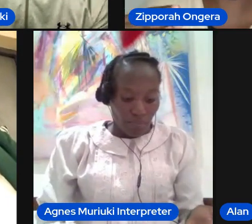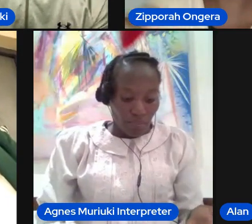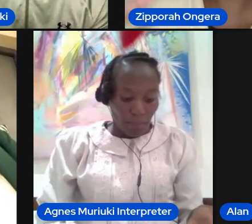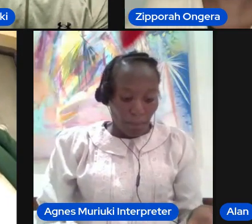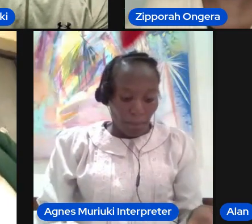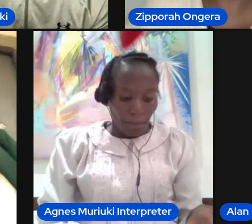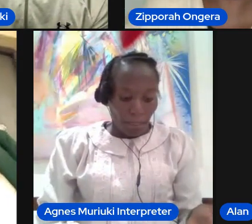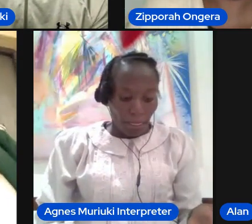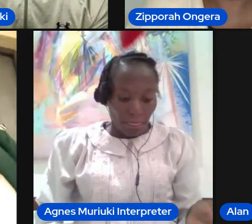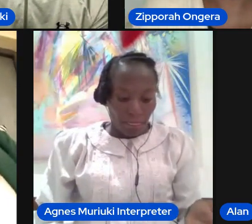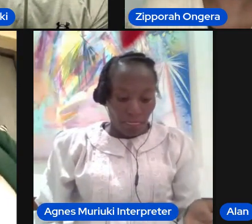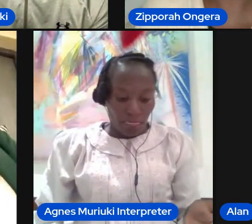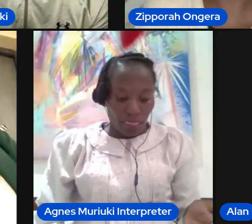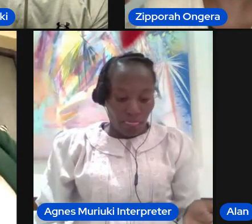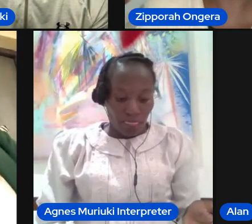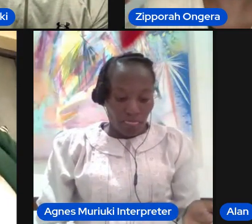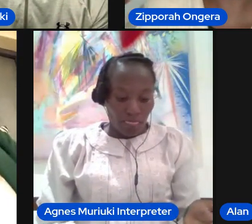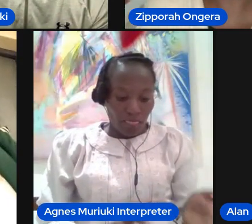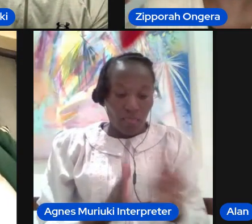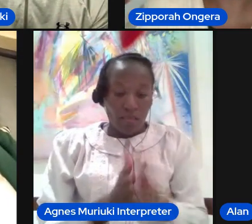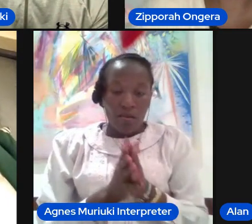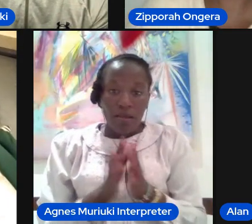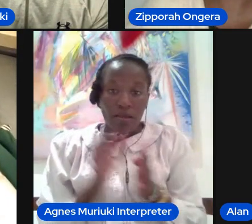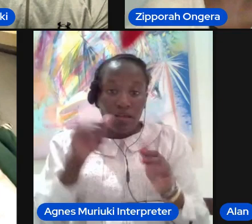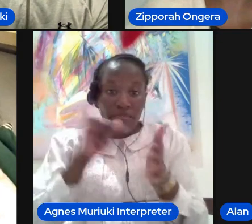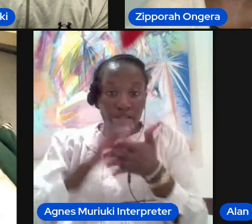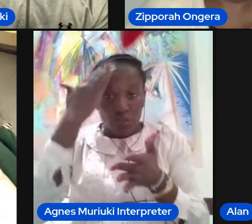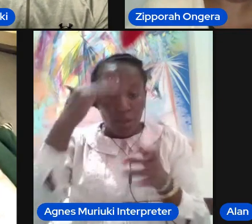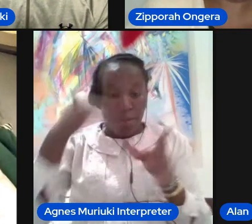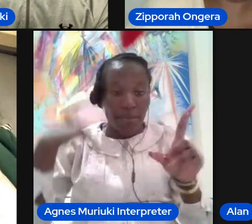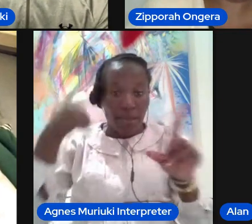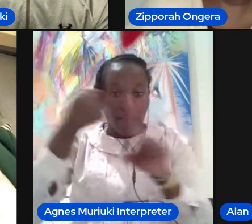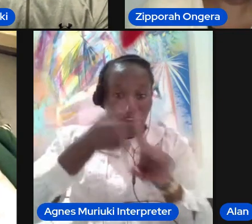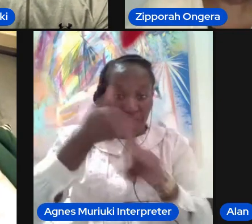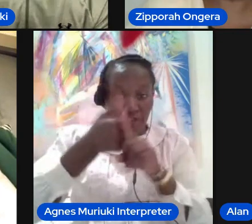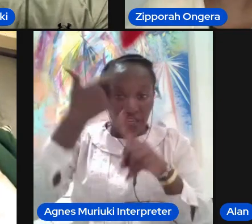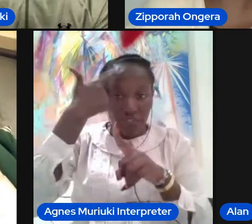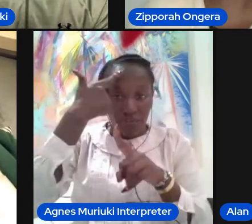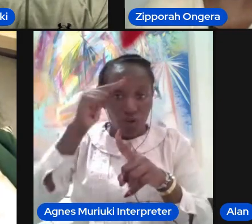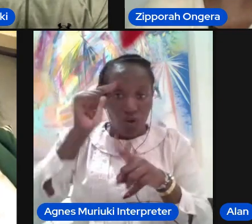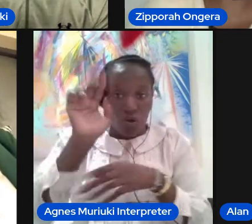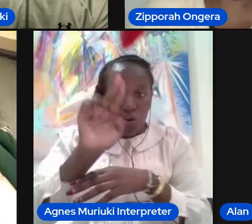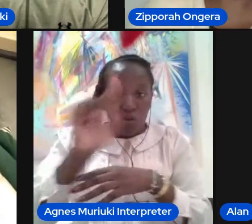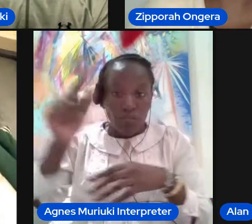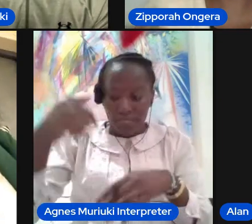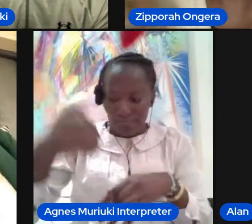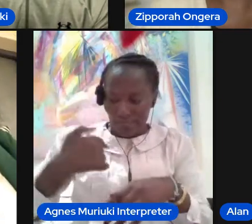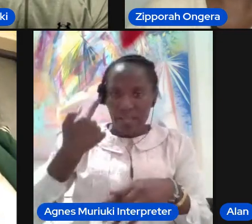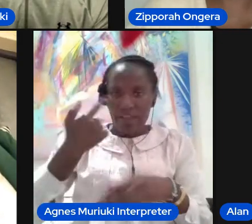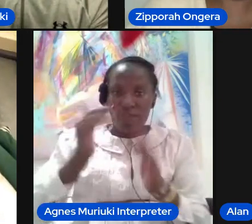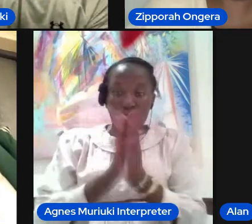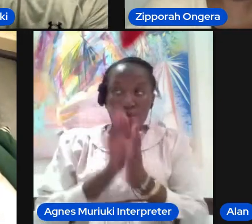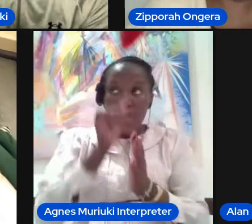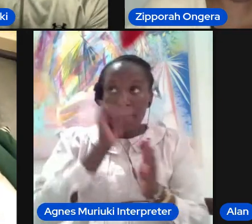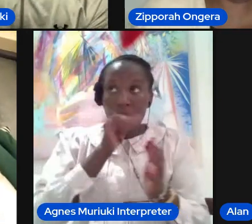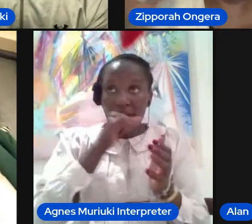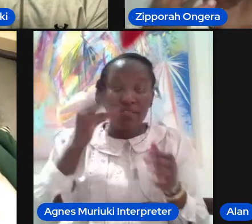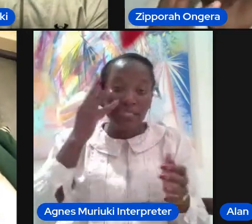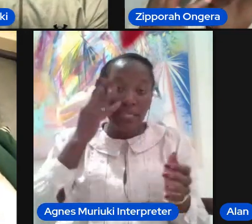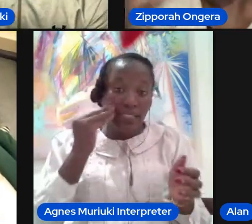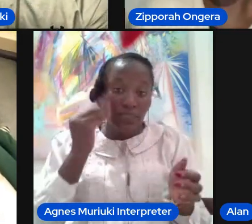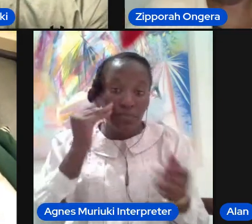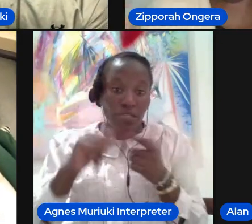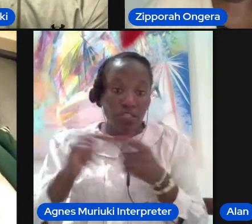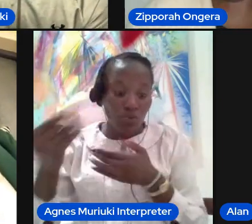that's why I advocate sana for using you yourself and personal experiences to bring out the stories out